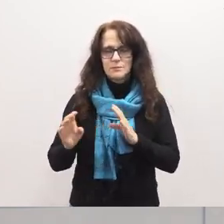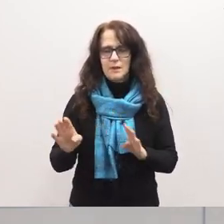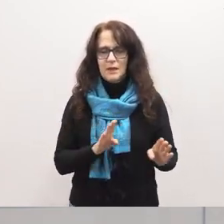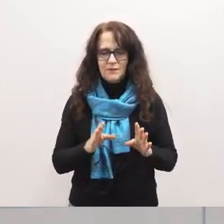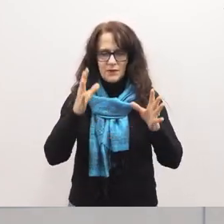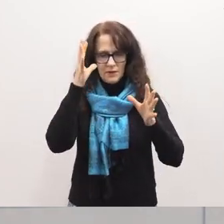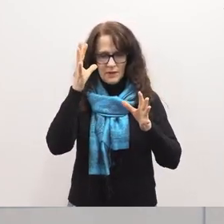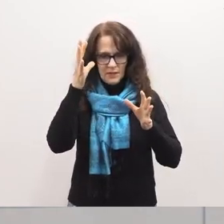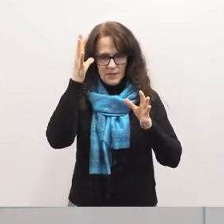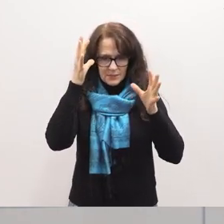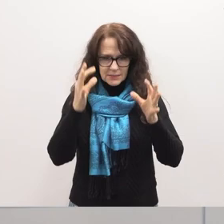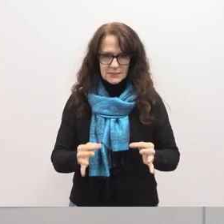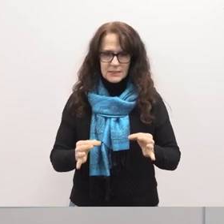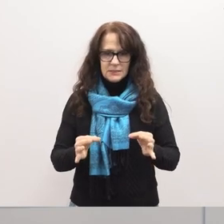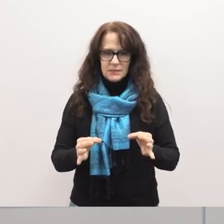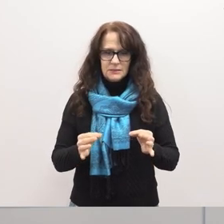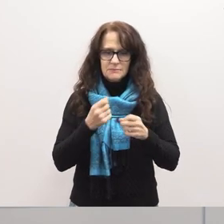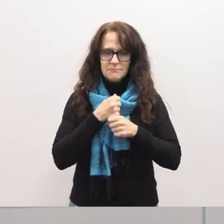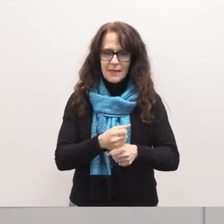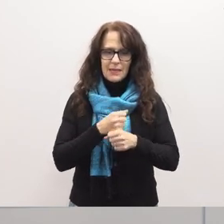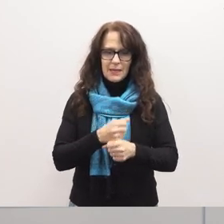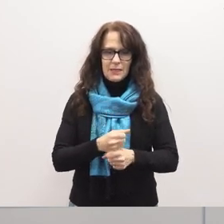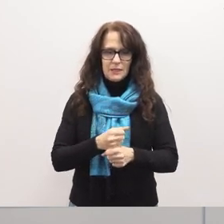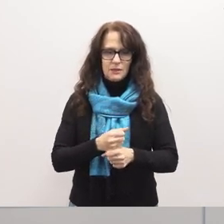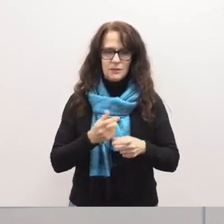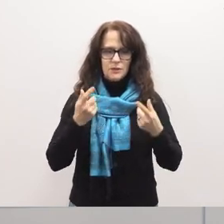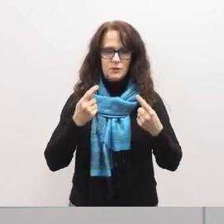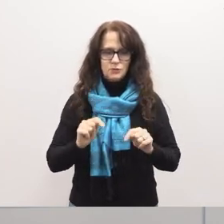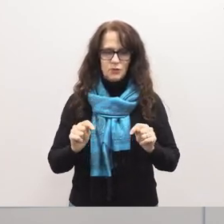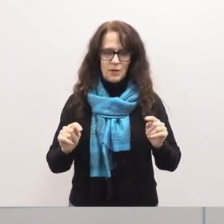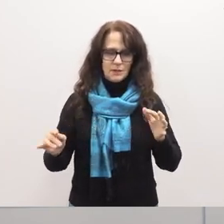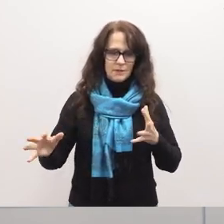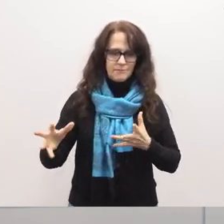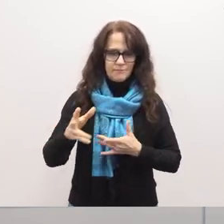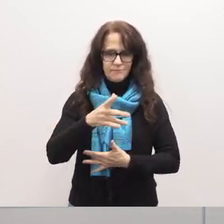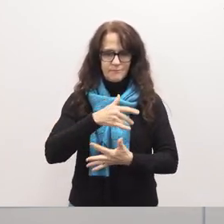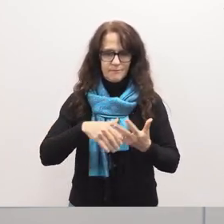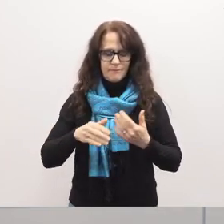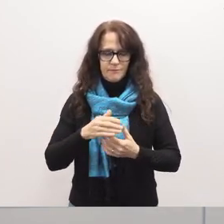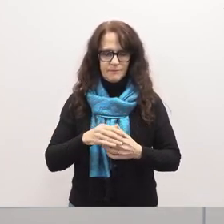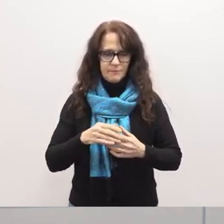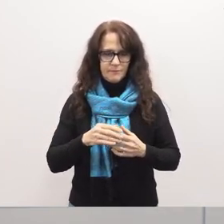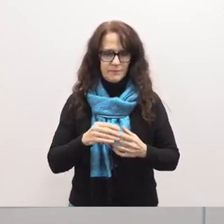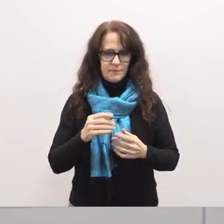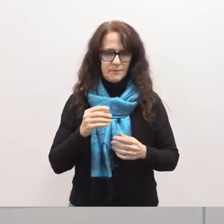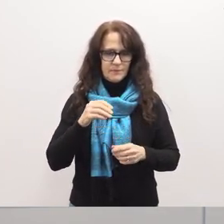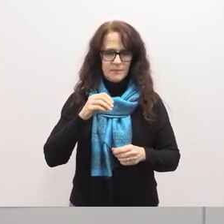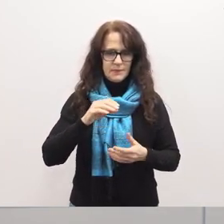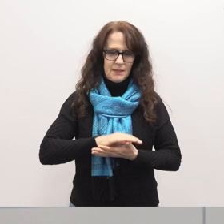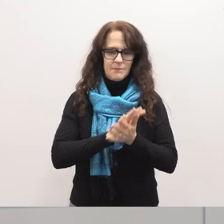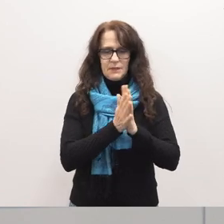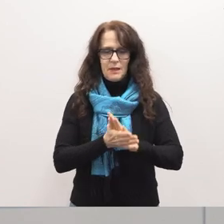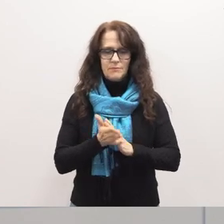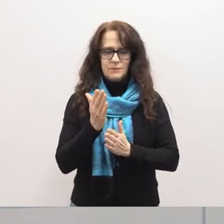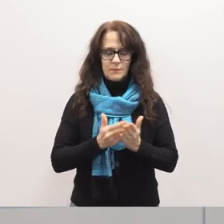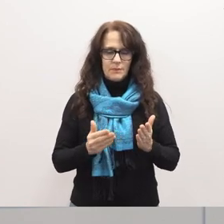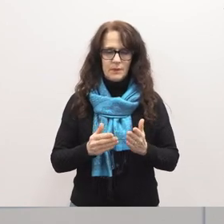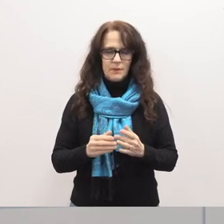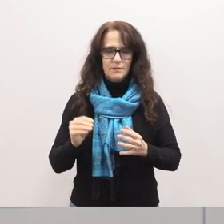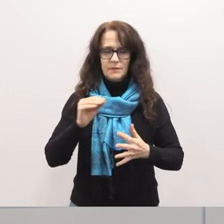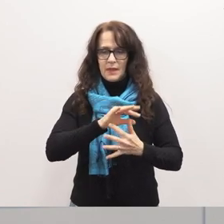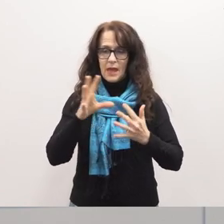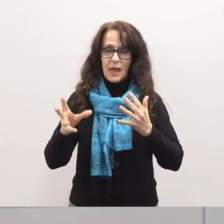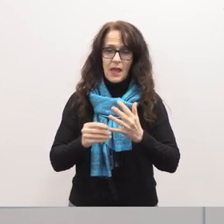people make, and trying to weave that into something. Because of the